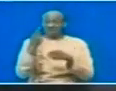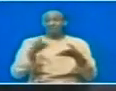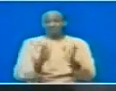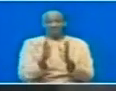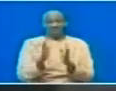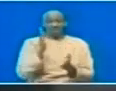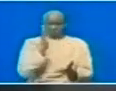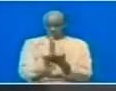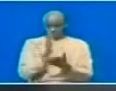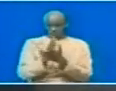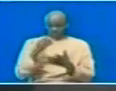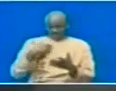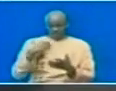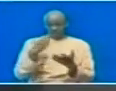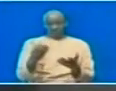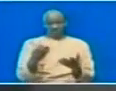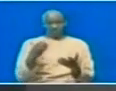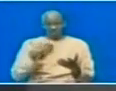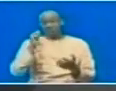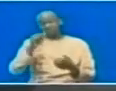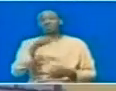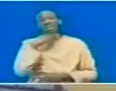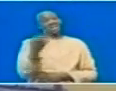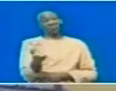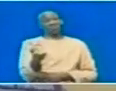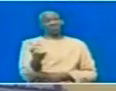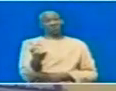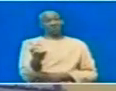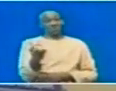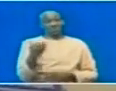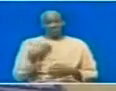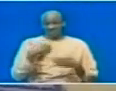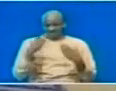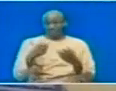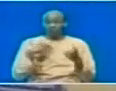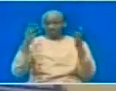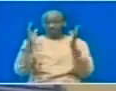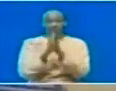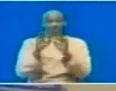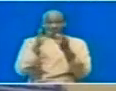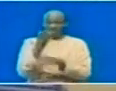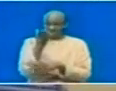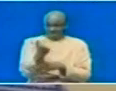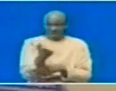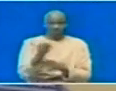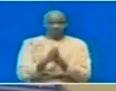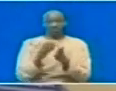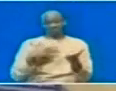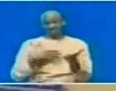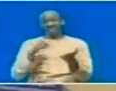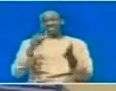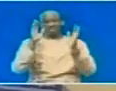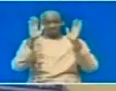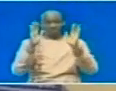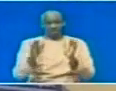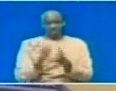was really, I could be dead by now. I've even come here to celebrate also with the families who lost their loved ones, which is very